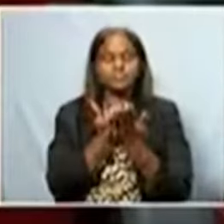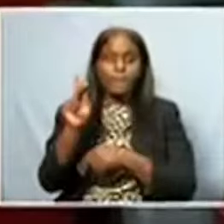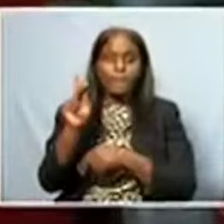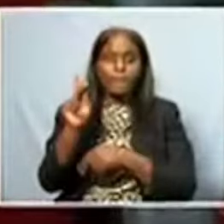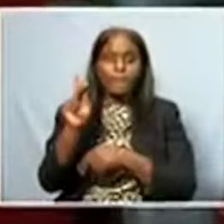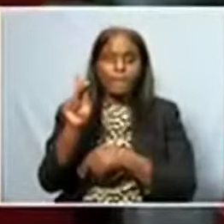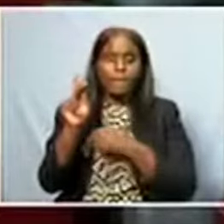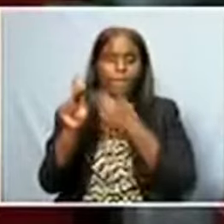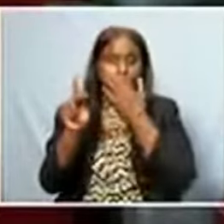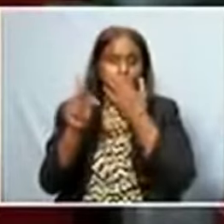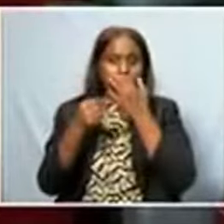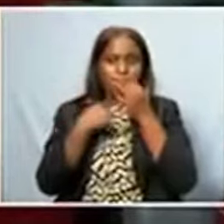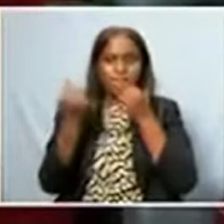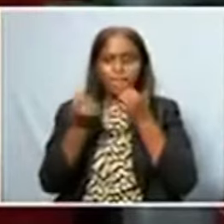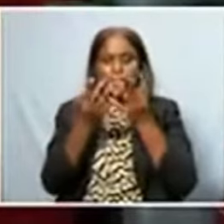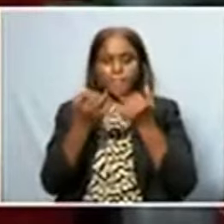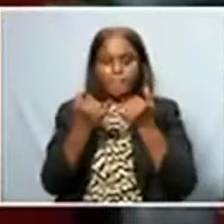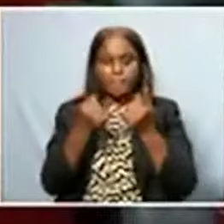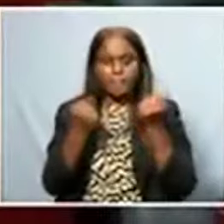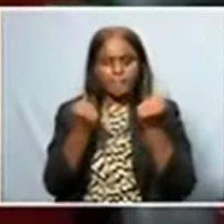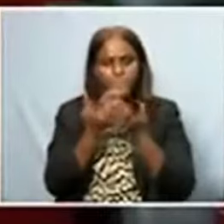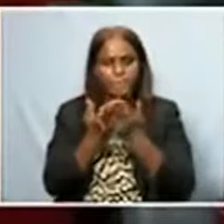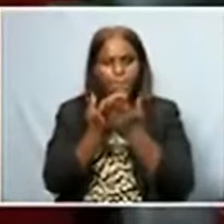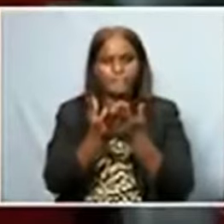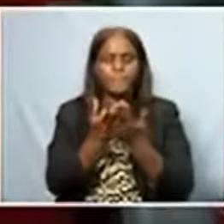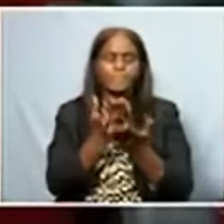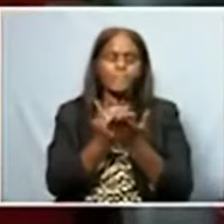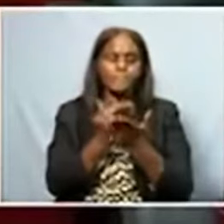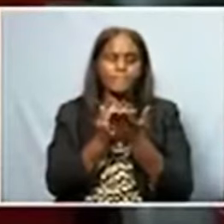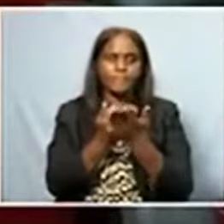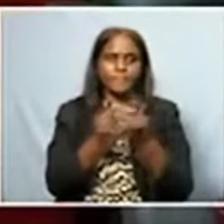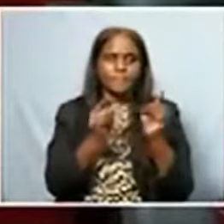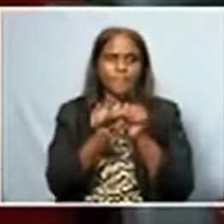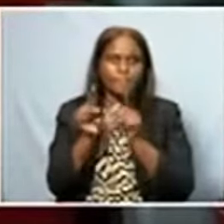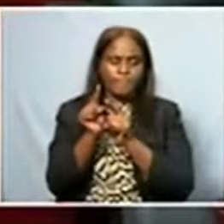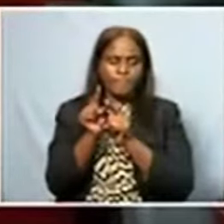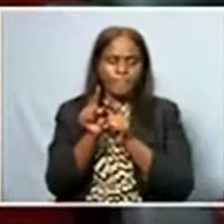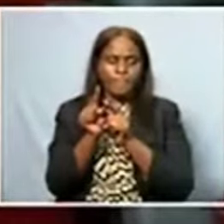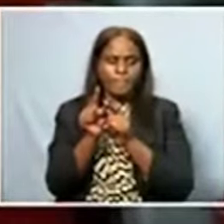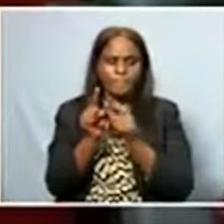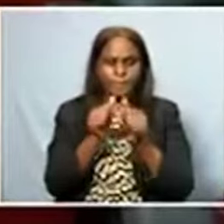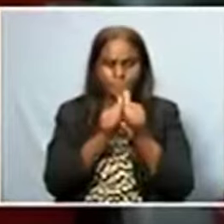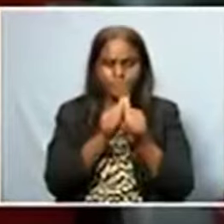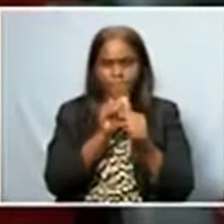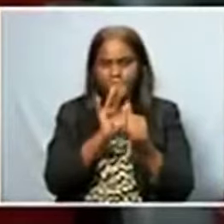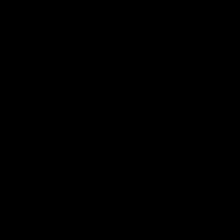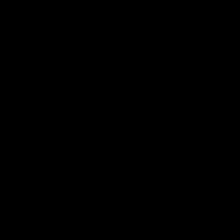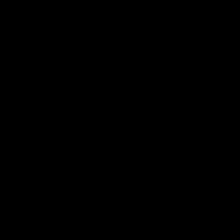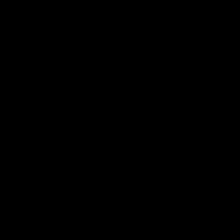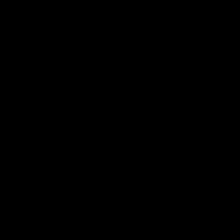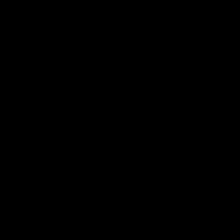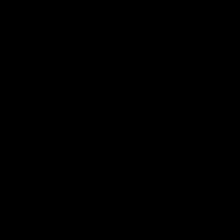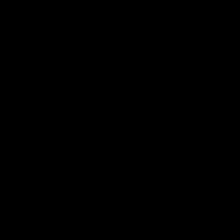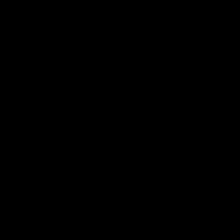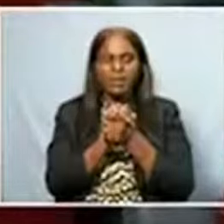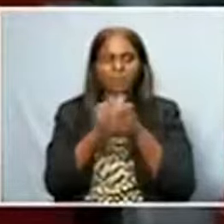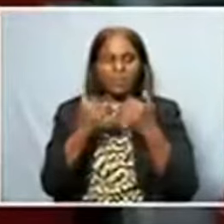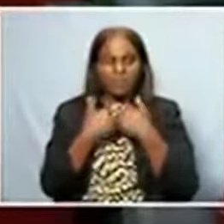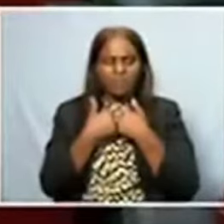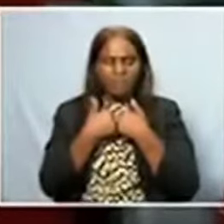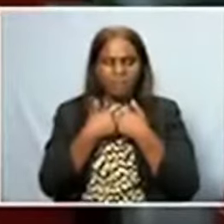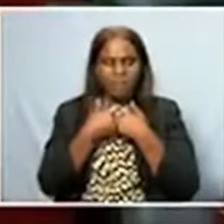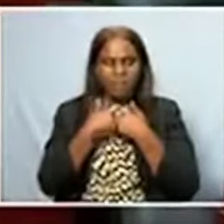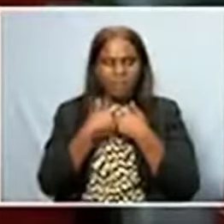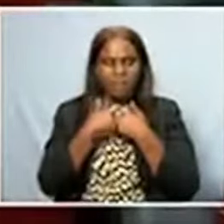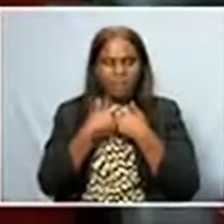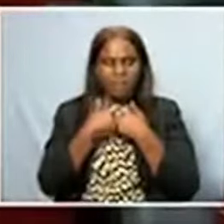Fire, I would like to submit as follows. We have